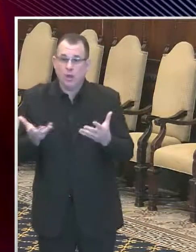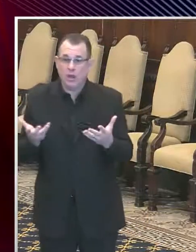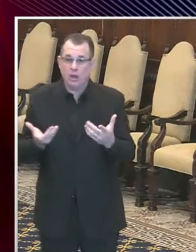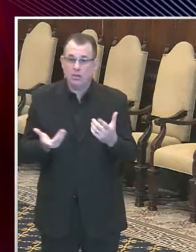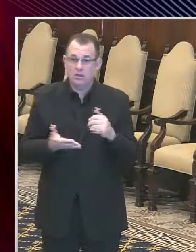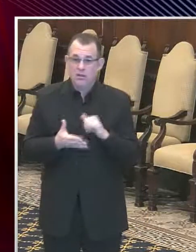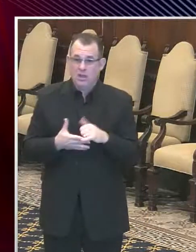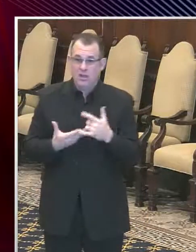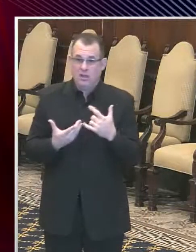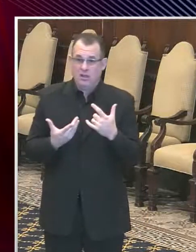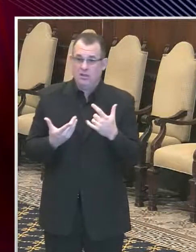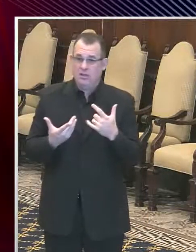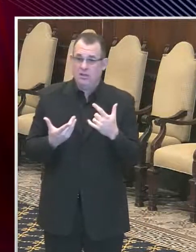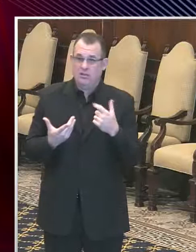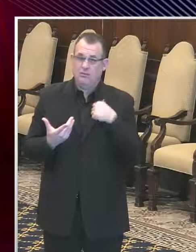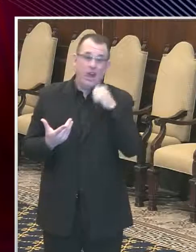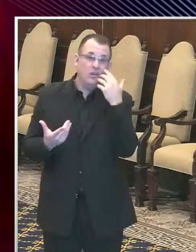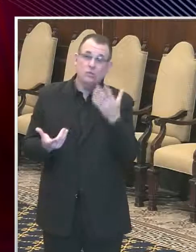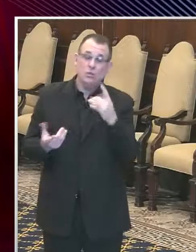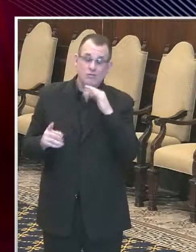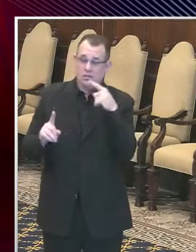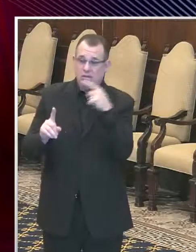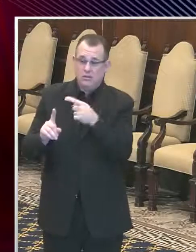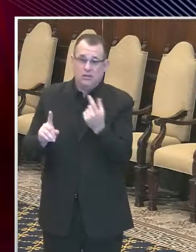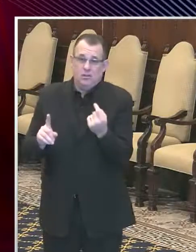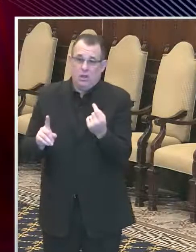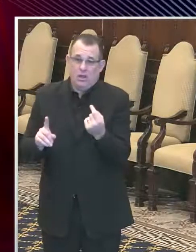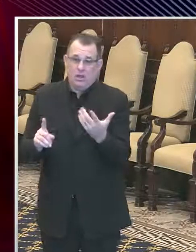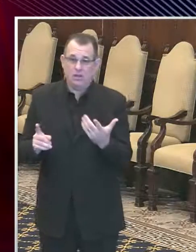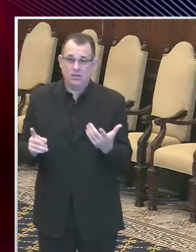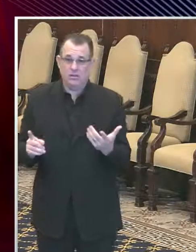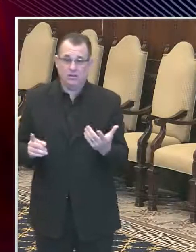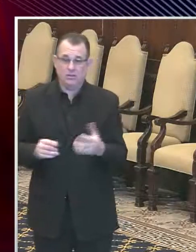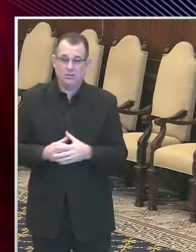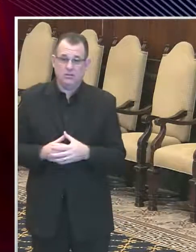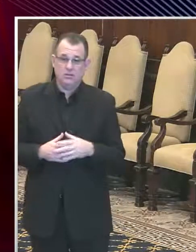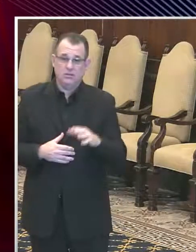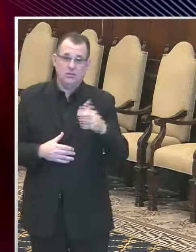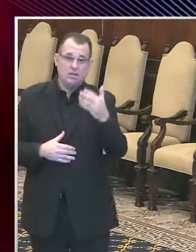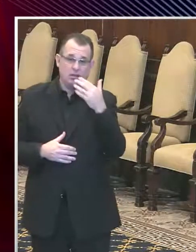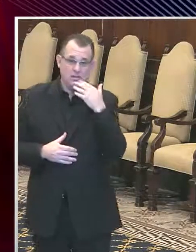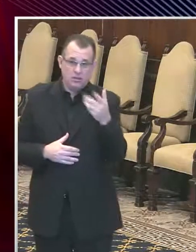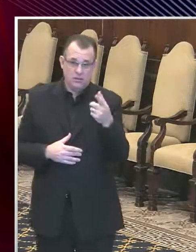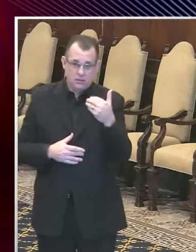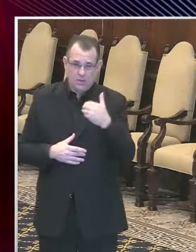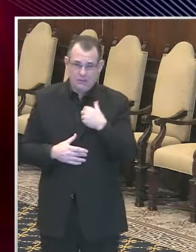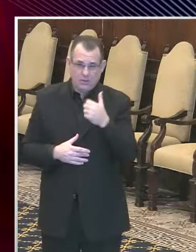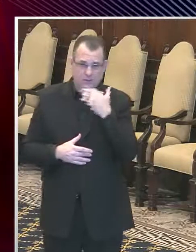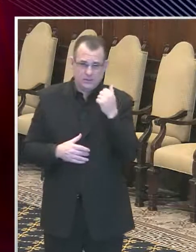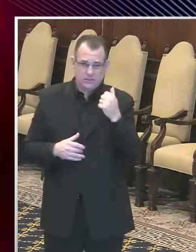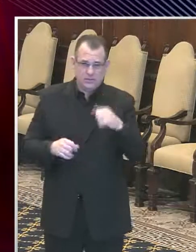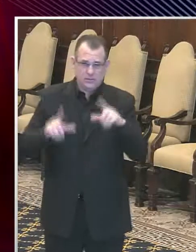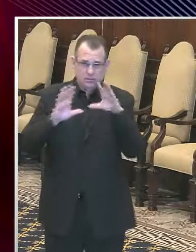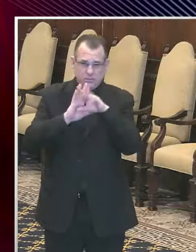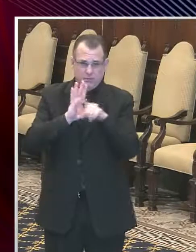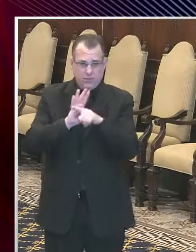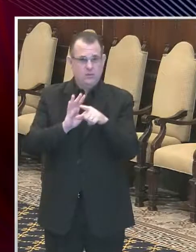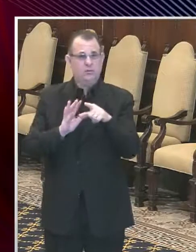steps. Great. Thank you so much. You guys get the best background too. The award.